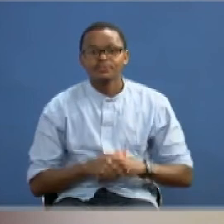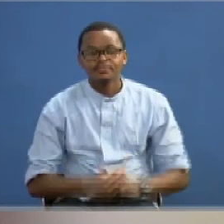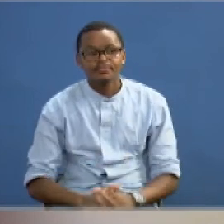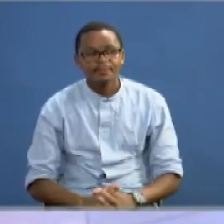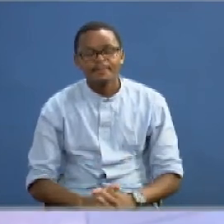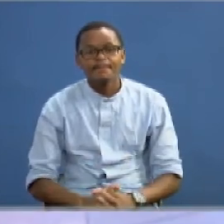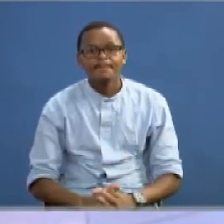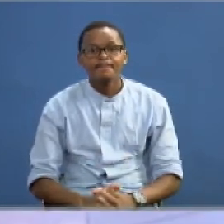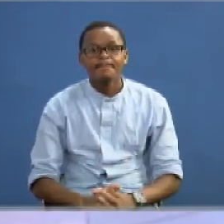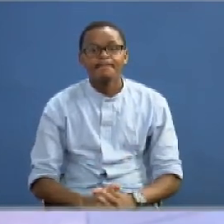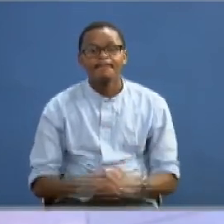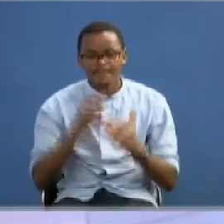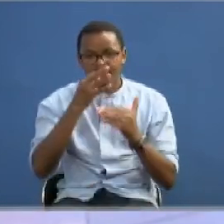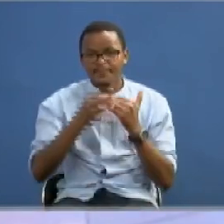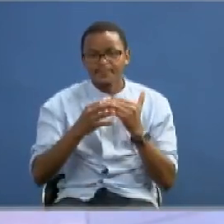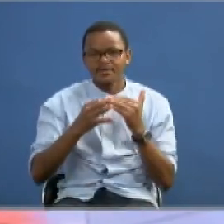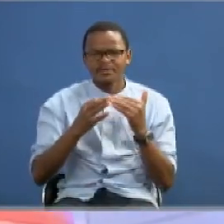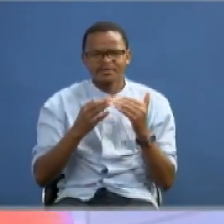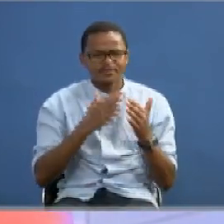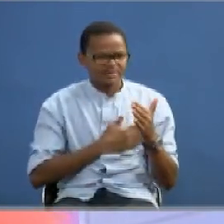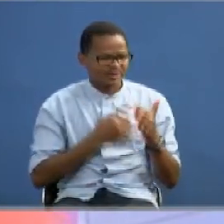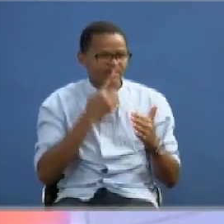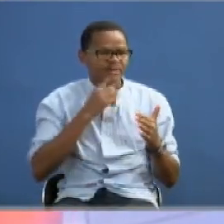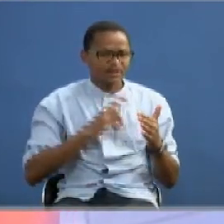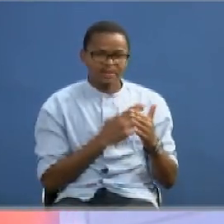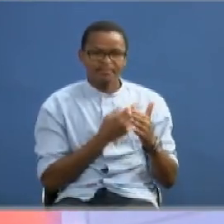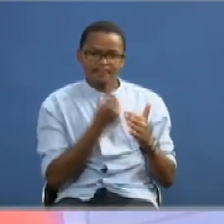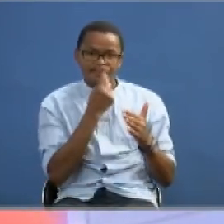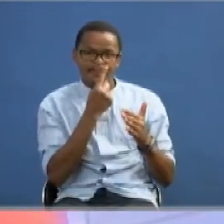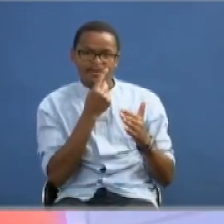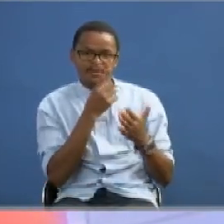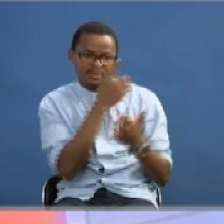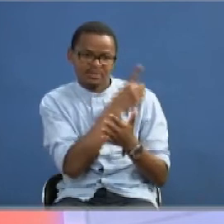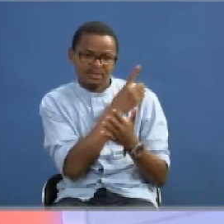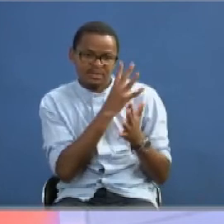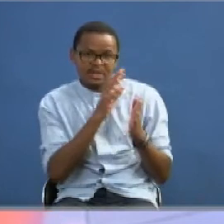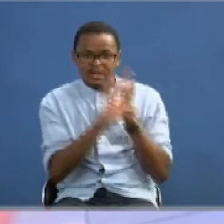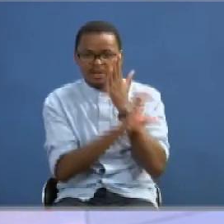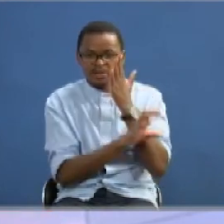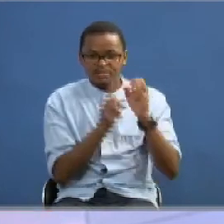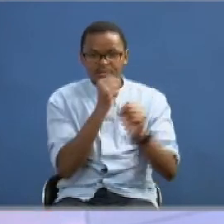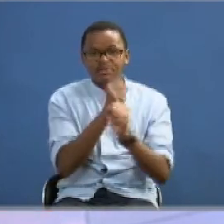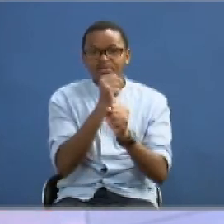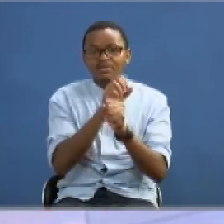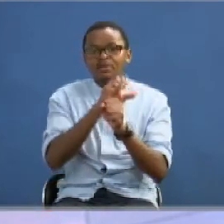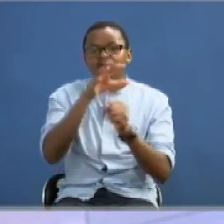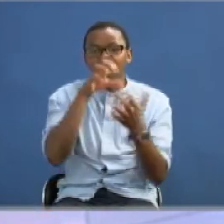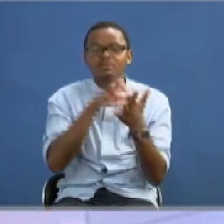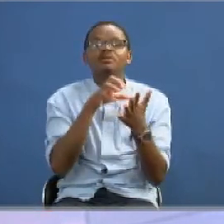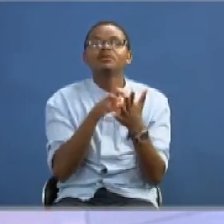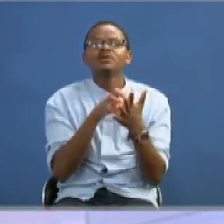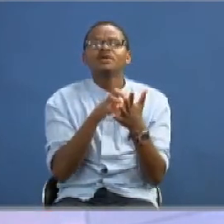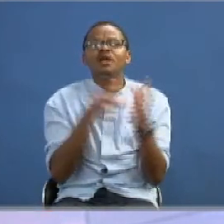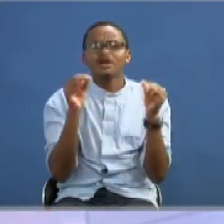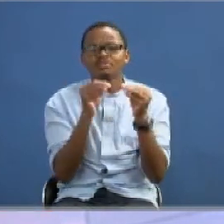right. Finally, could you tell us, given that you're a medical doctor, looking at how the country is handling the COVID-19 situation,